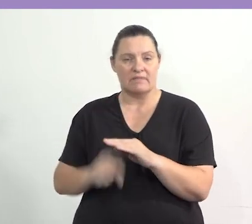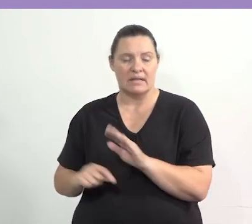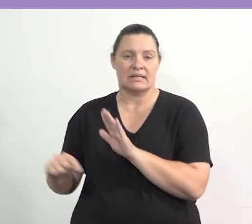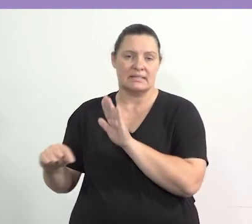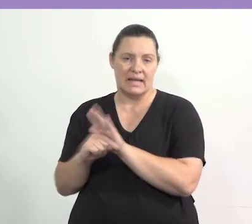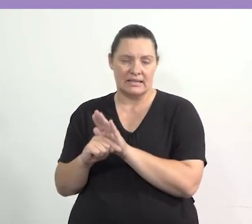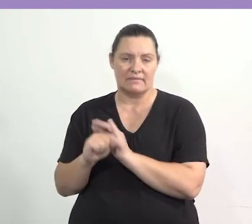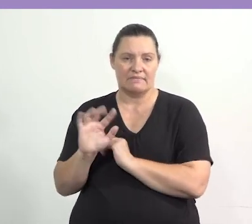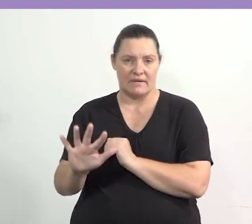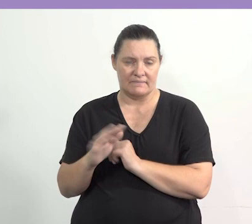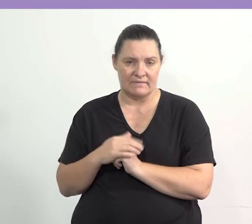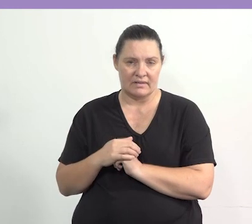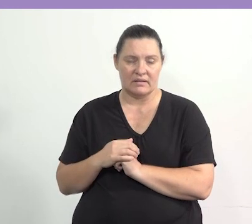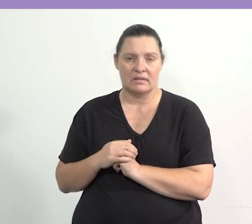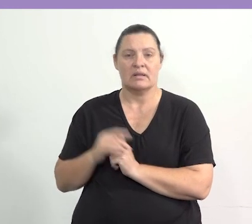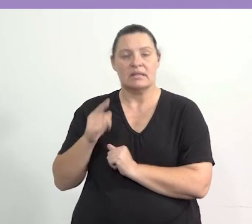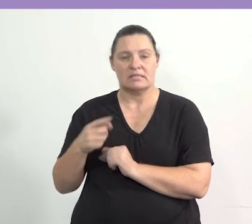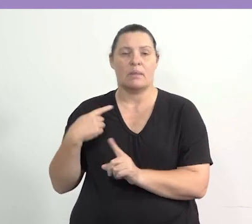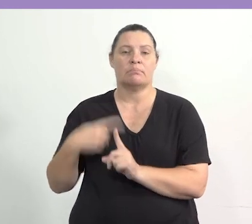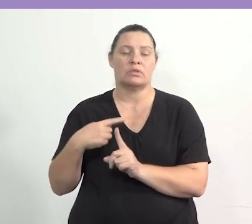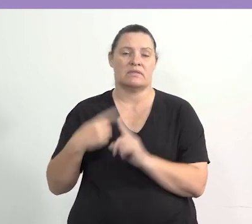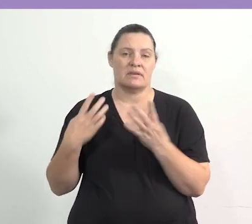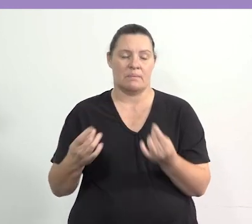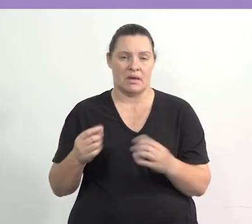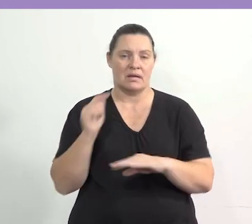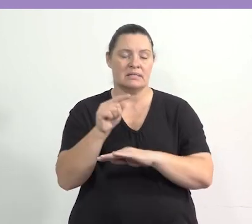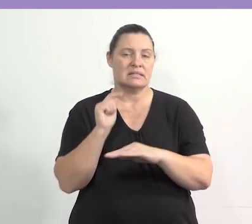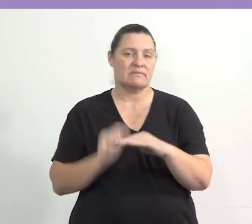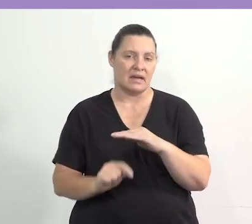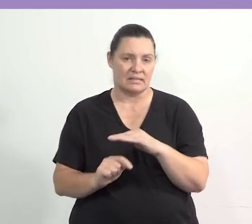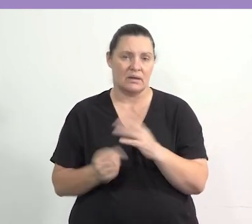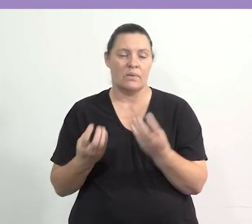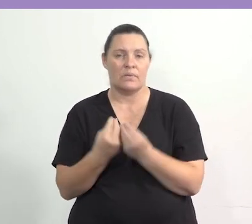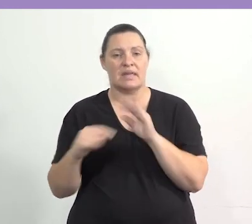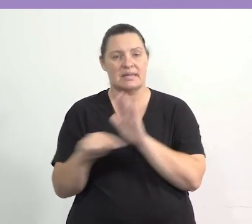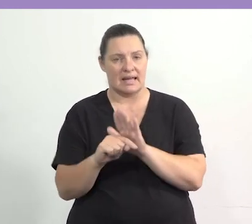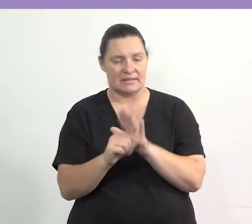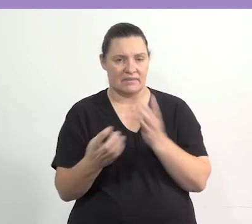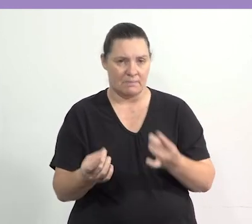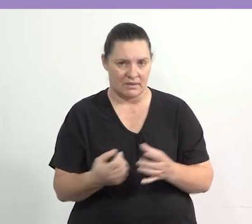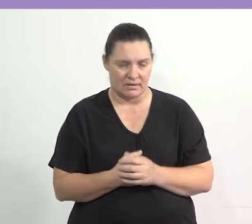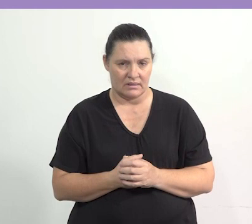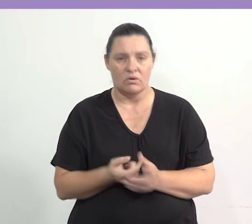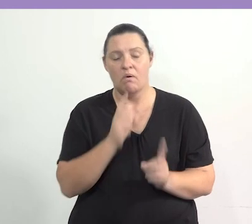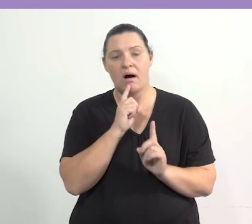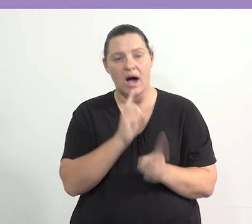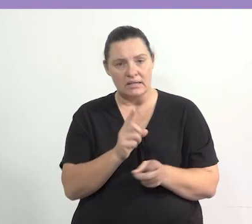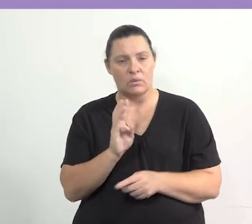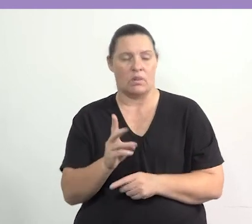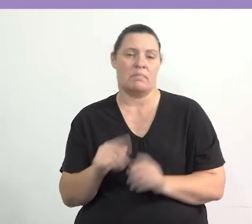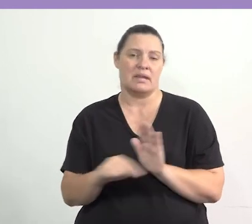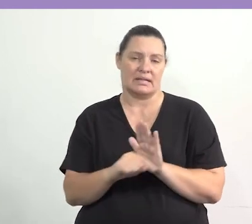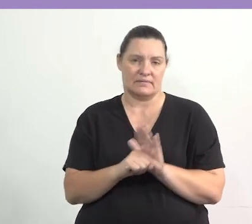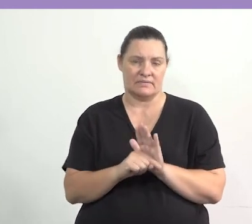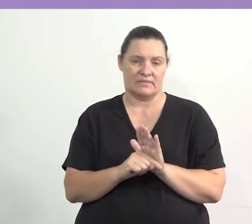divided by a negative 5, that is a positive number divided with a negative number. So our answer is